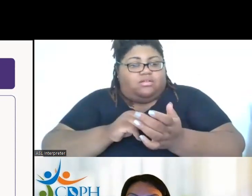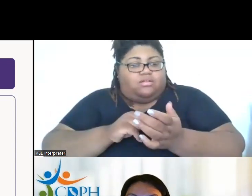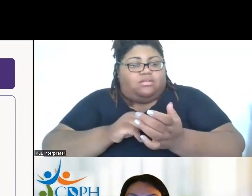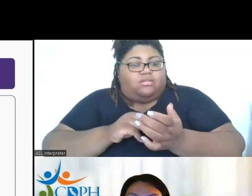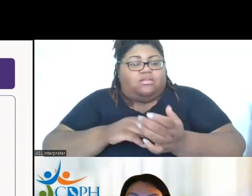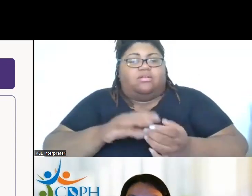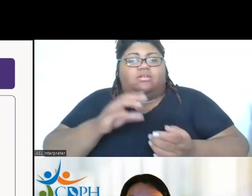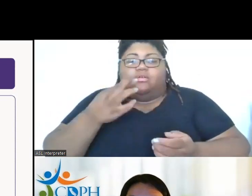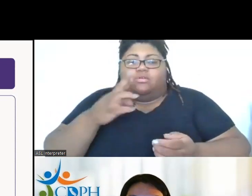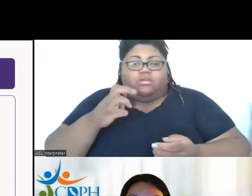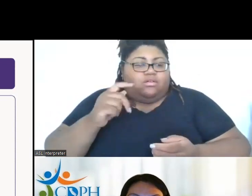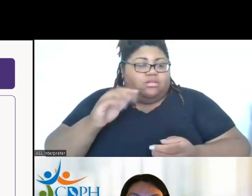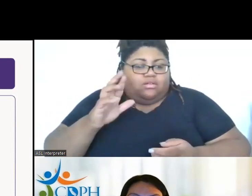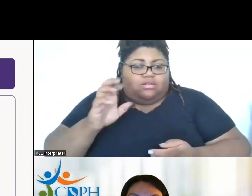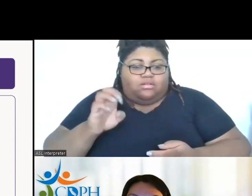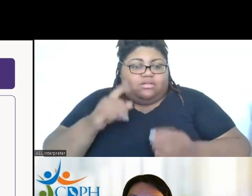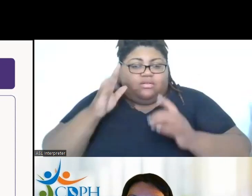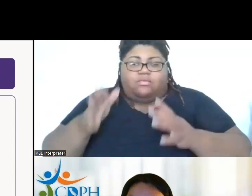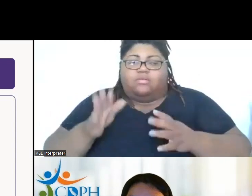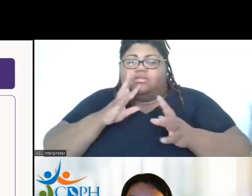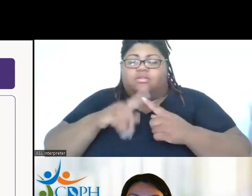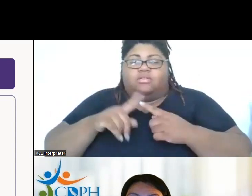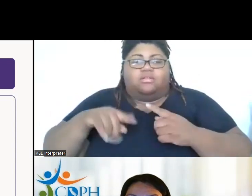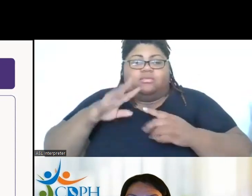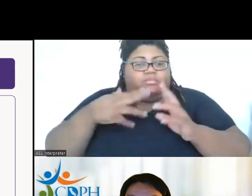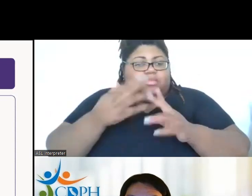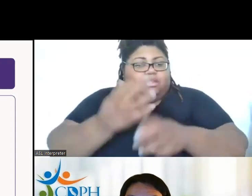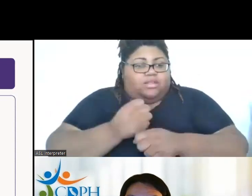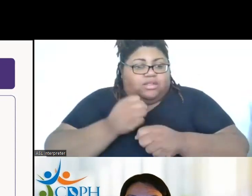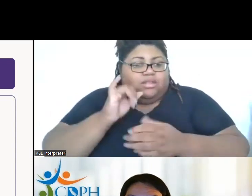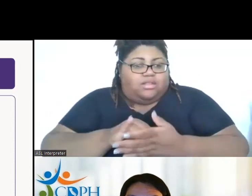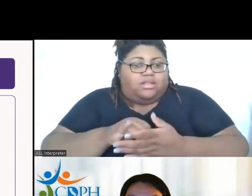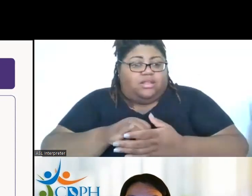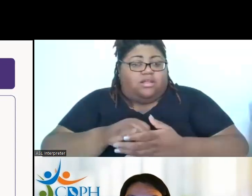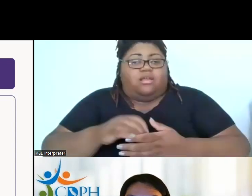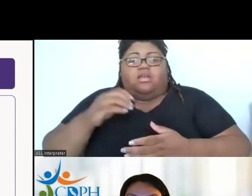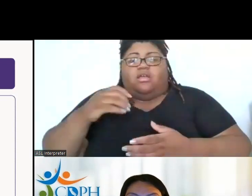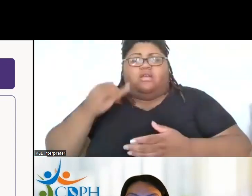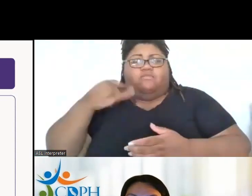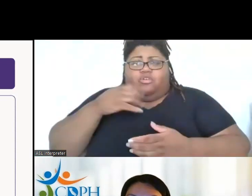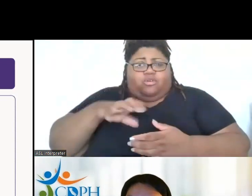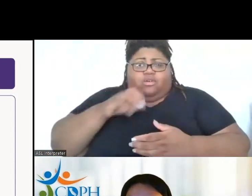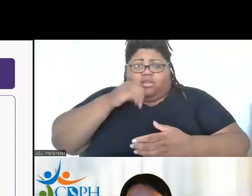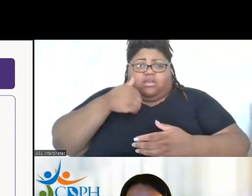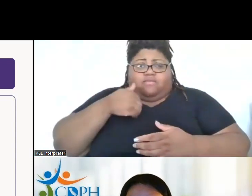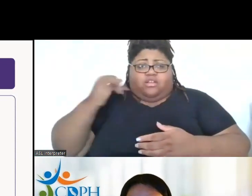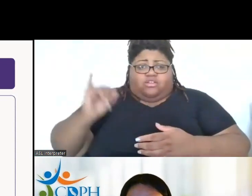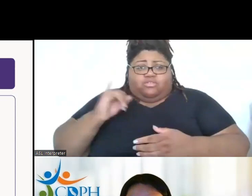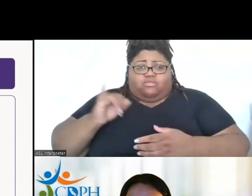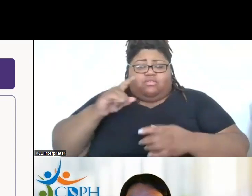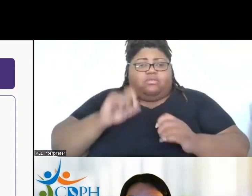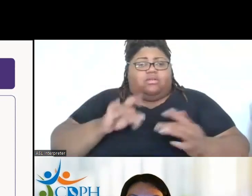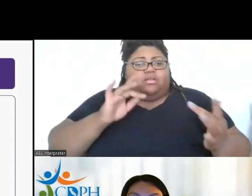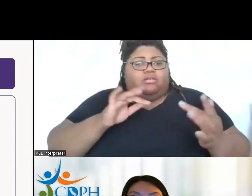our hotline to help you find one. And if you don't have insurance or you can't reach a provider within 24 hours, there's the state telehealth